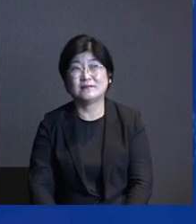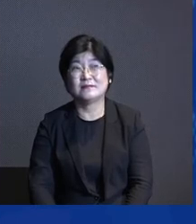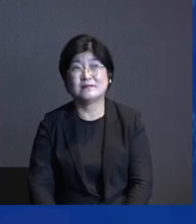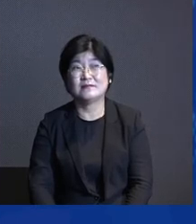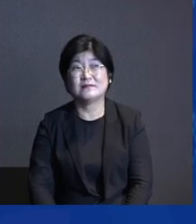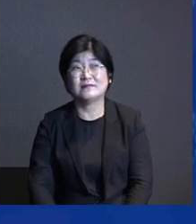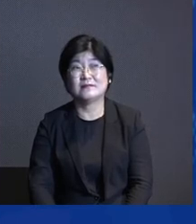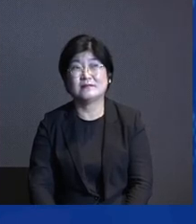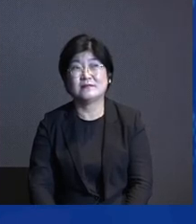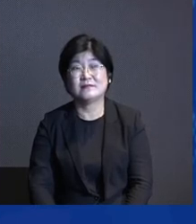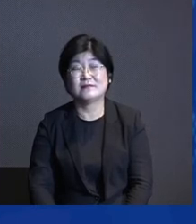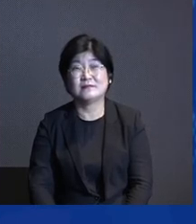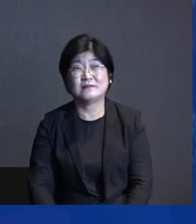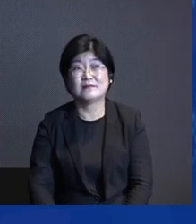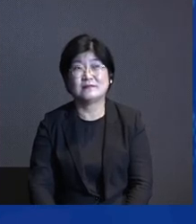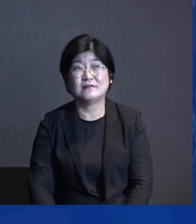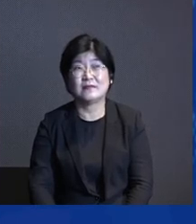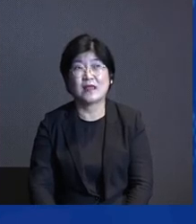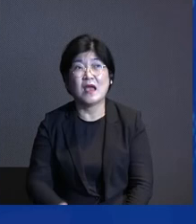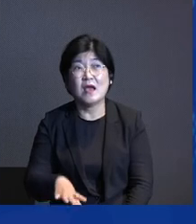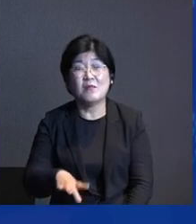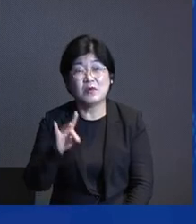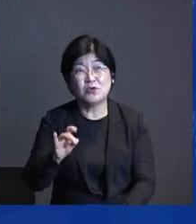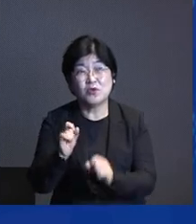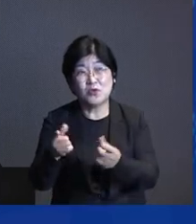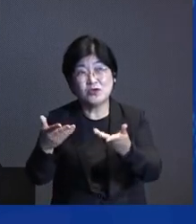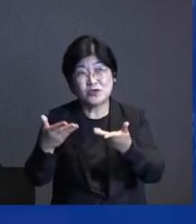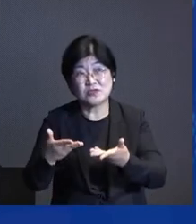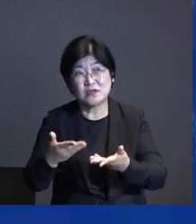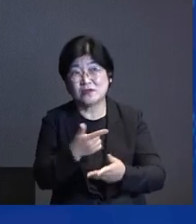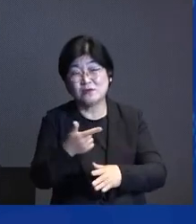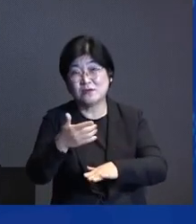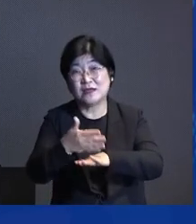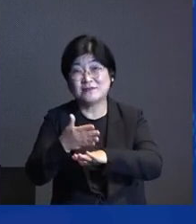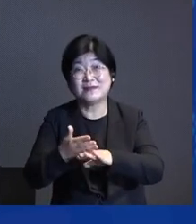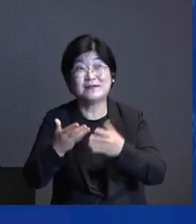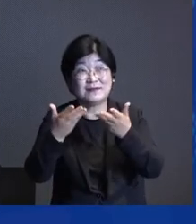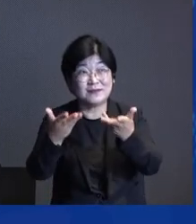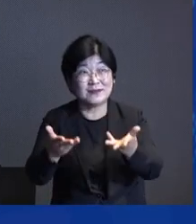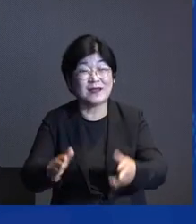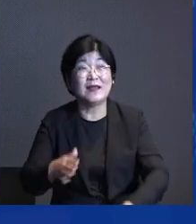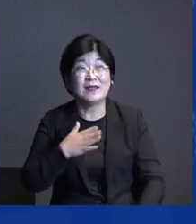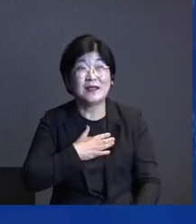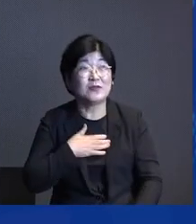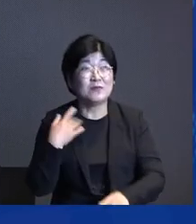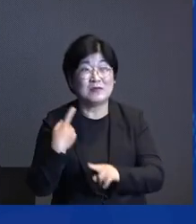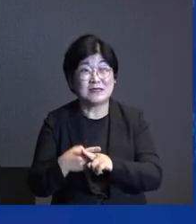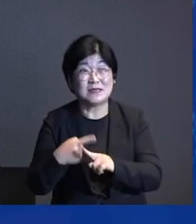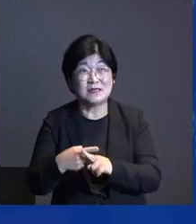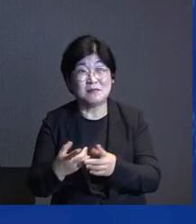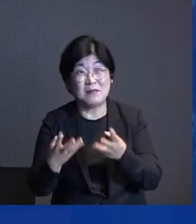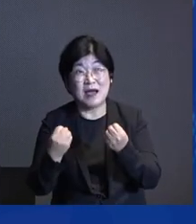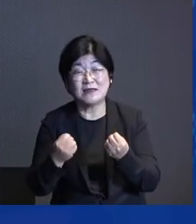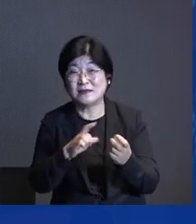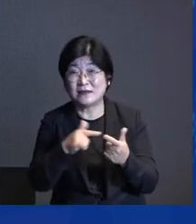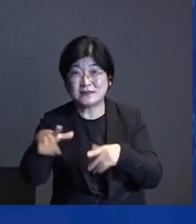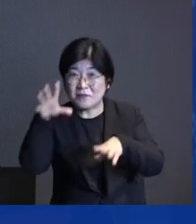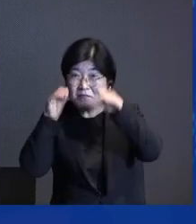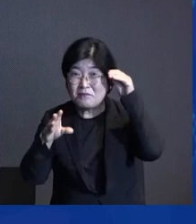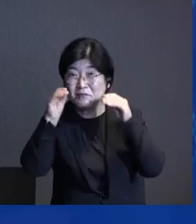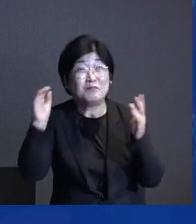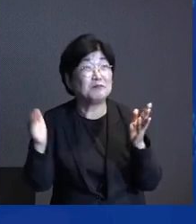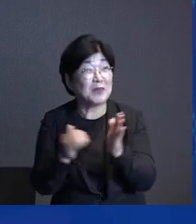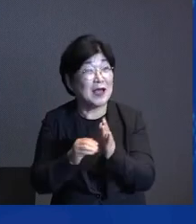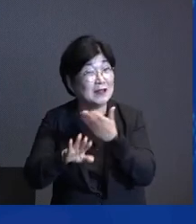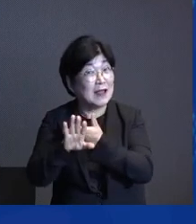speaking. Thank you for the opportunity today. And they themselves learned a lot from learning from the other examples from other